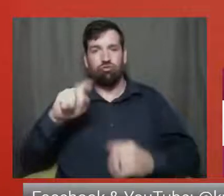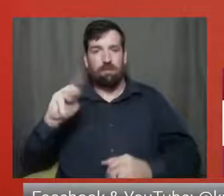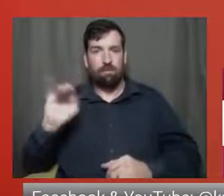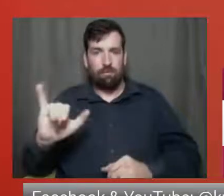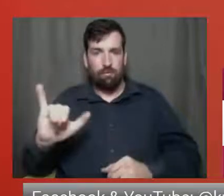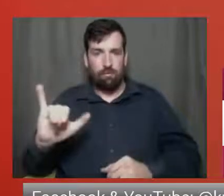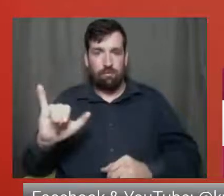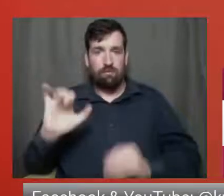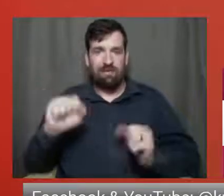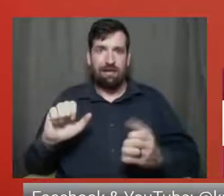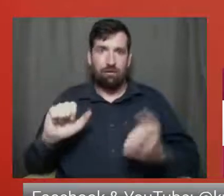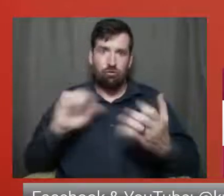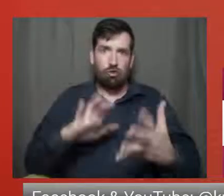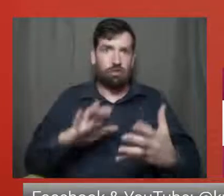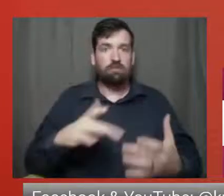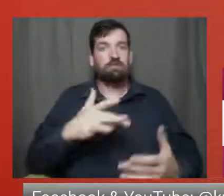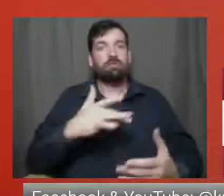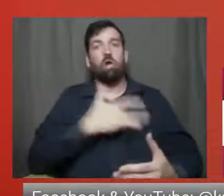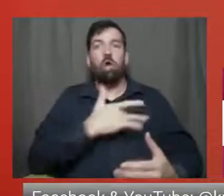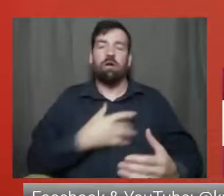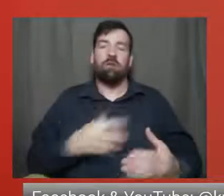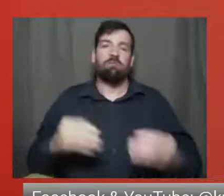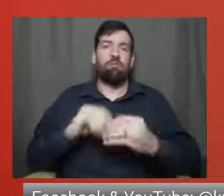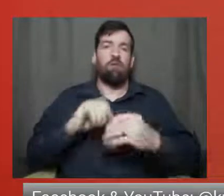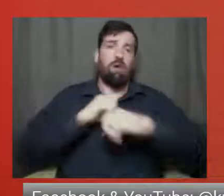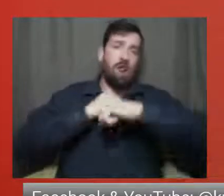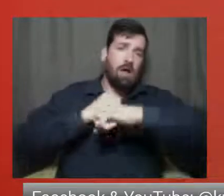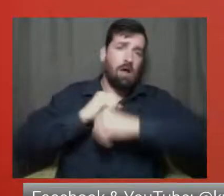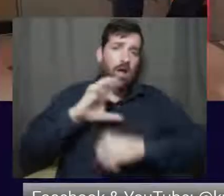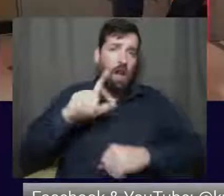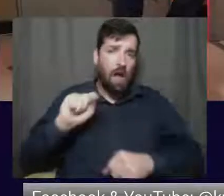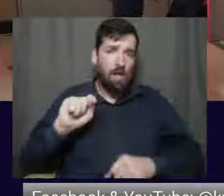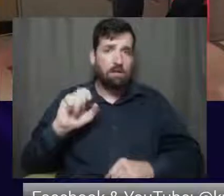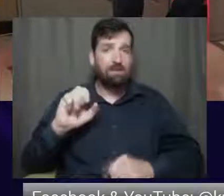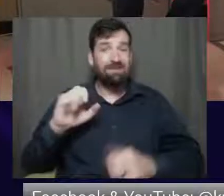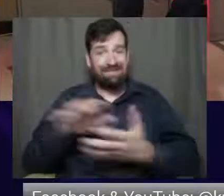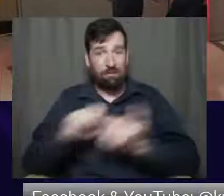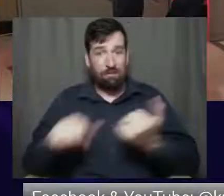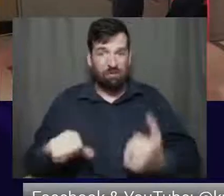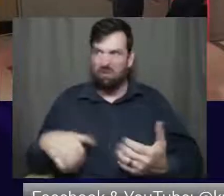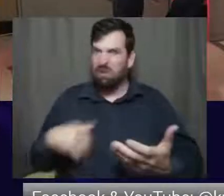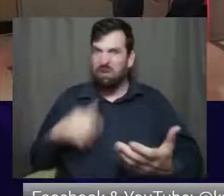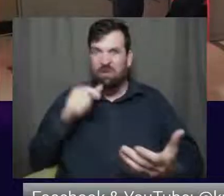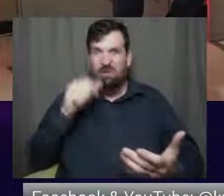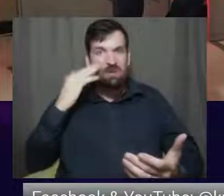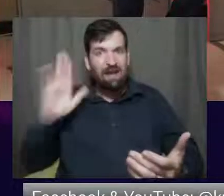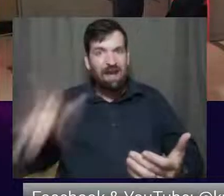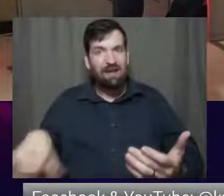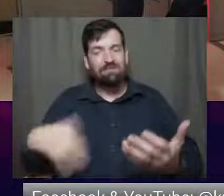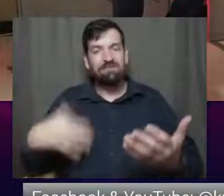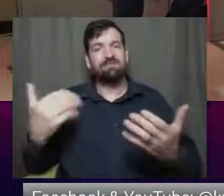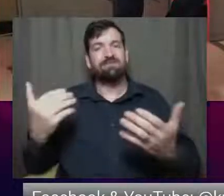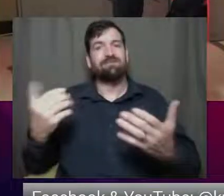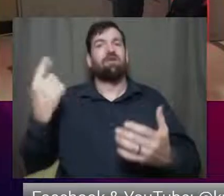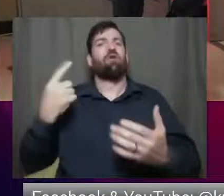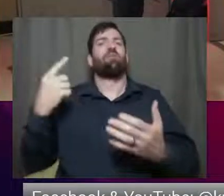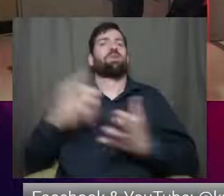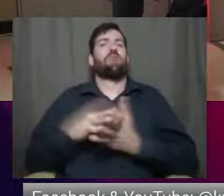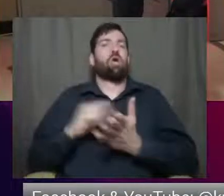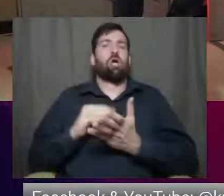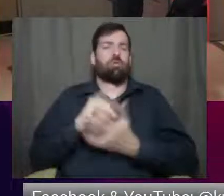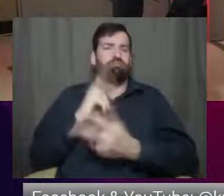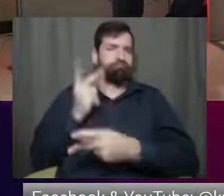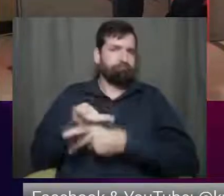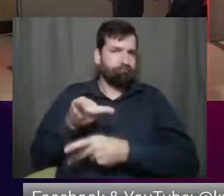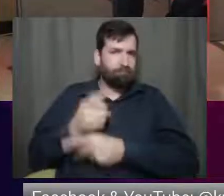prone to clots and damage the blood vessels that supply the heart. Gosh, one of those, who knew? I mean, Yeah. we always learn at an early age to take care of your teeth, and I was